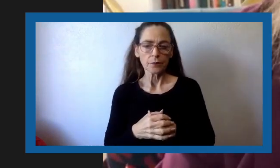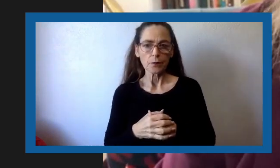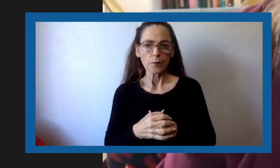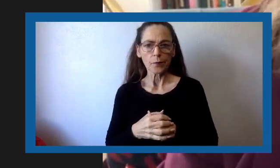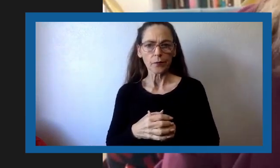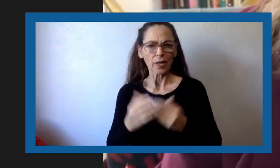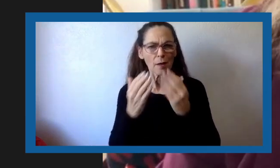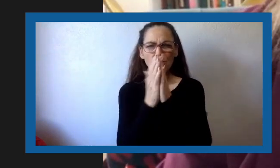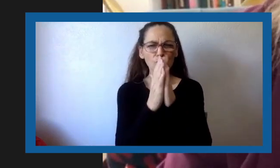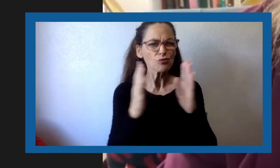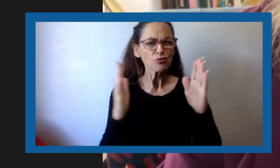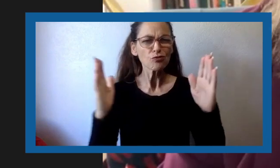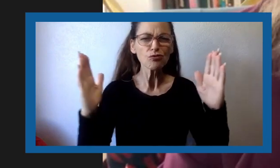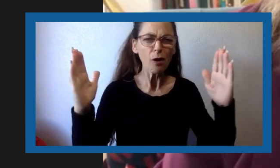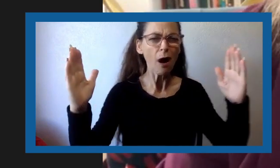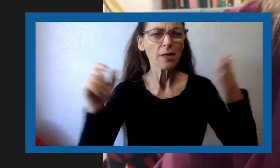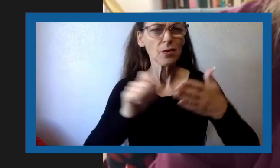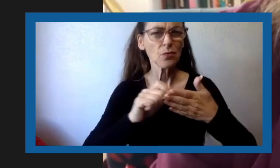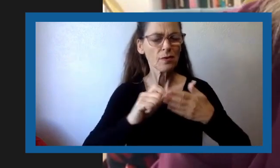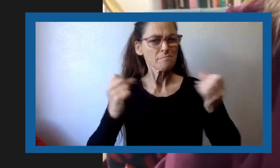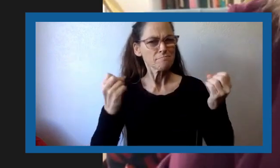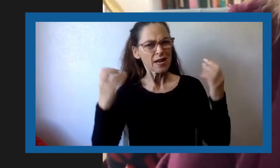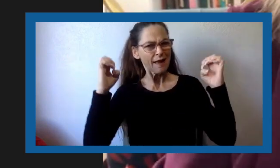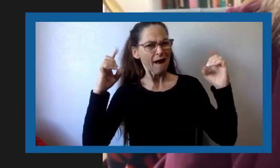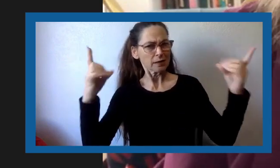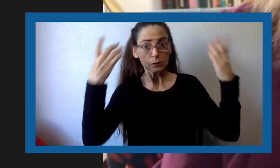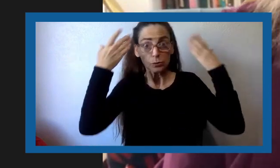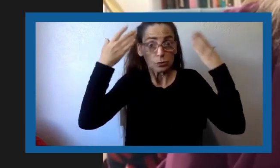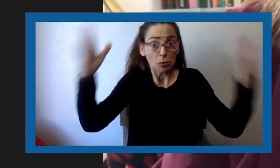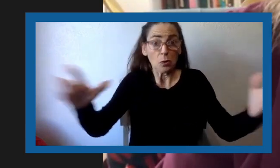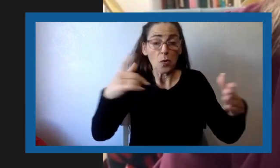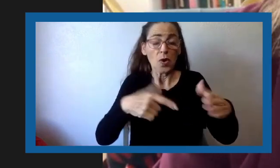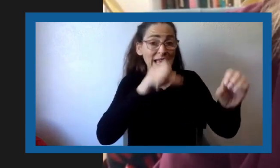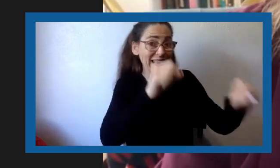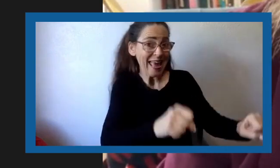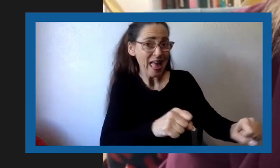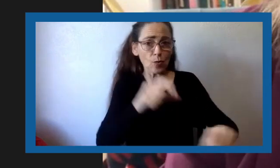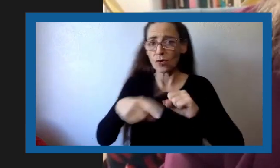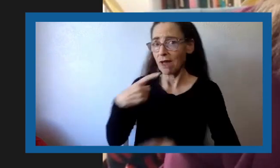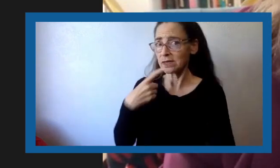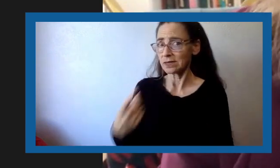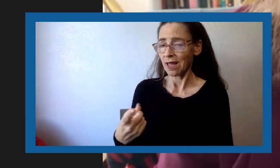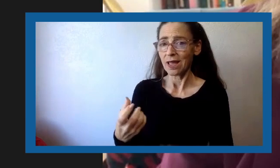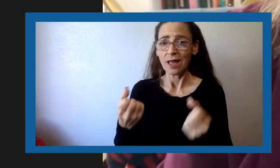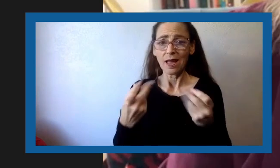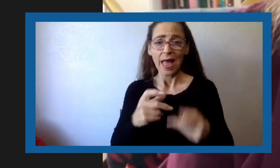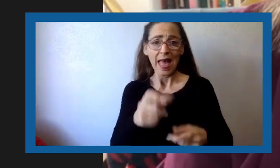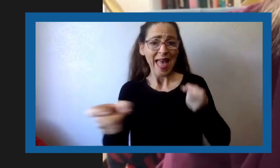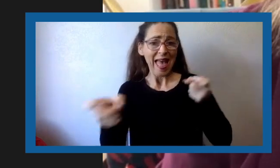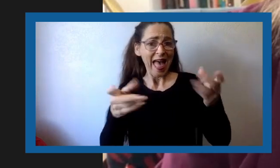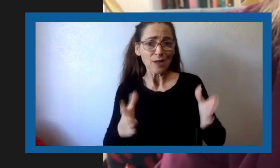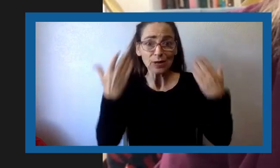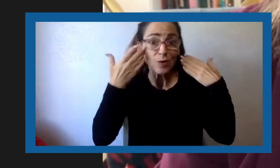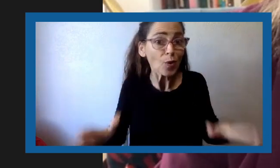was so broadly written that a lot of educators do not know what they can or cannot say. A lot of their administrations don't